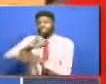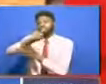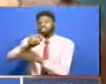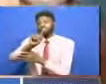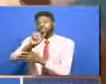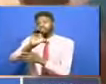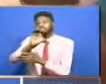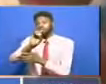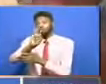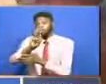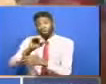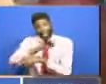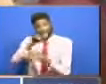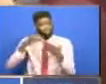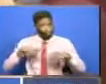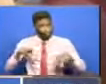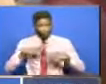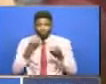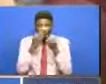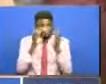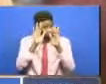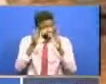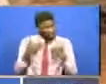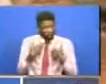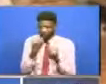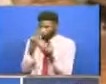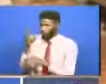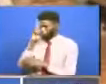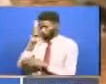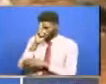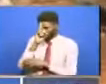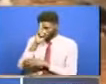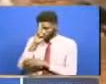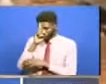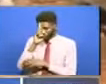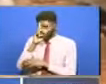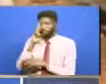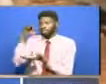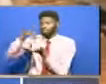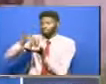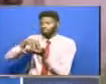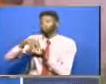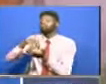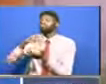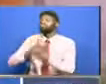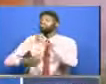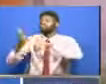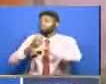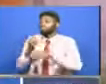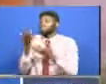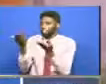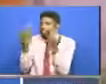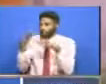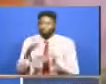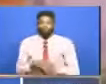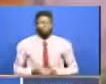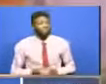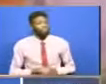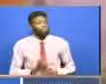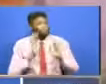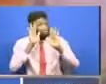share critical information with authorities stationed at the newly created Khorof Harar sub-county. They need to work